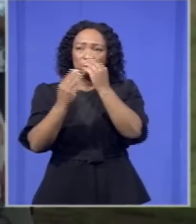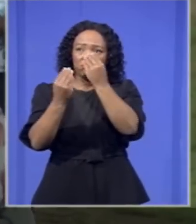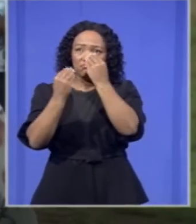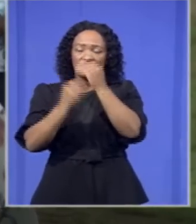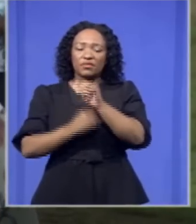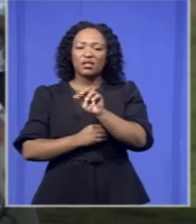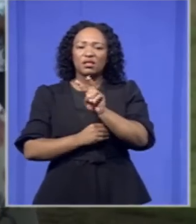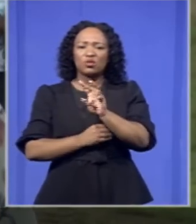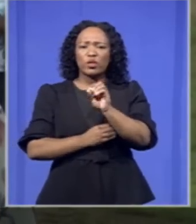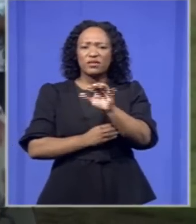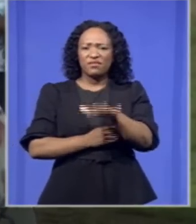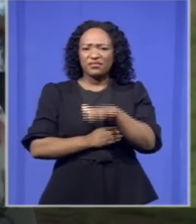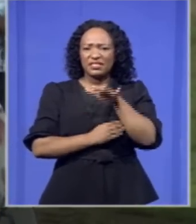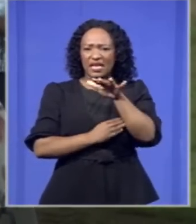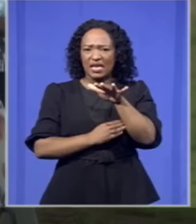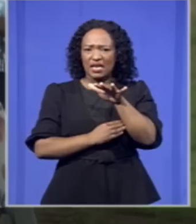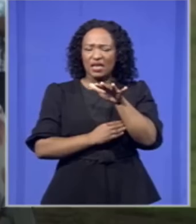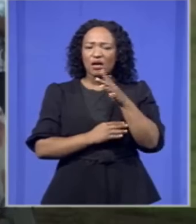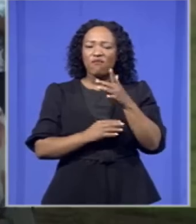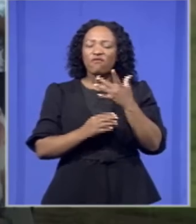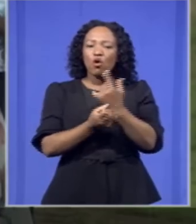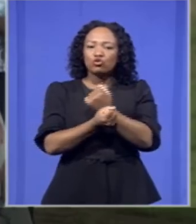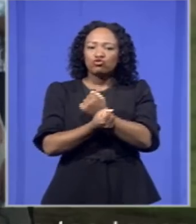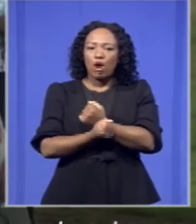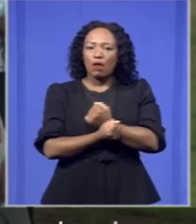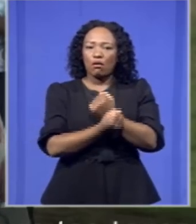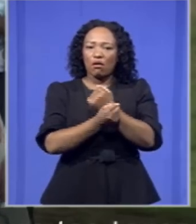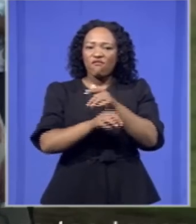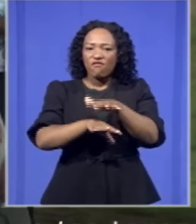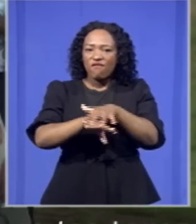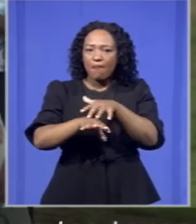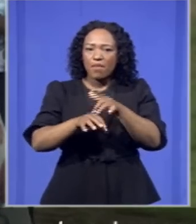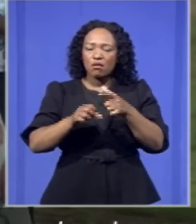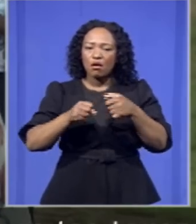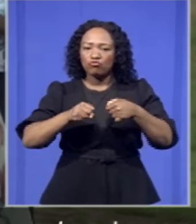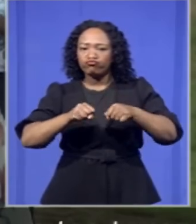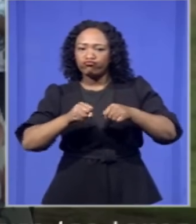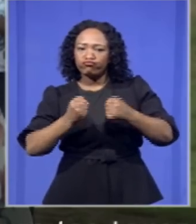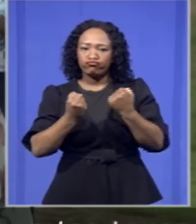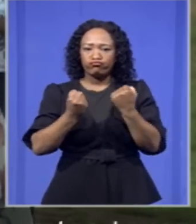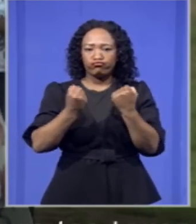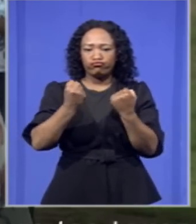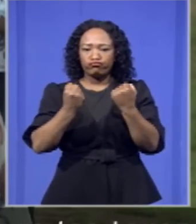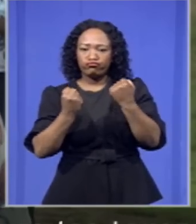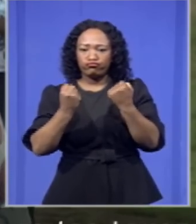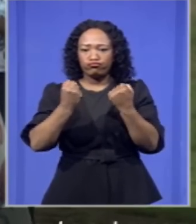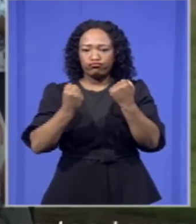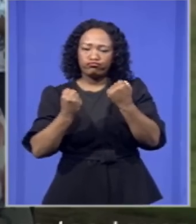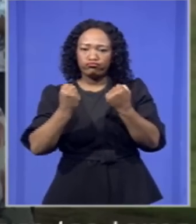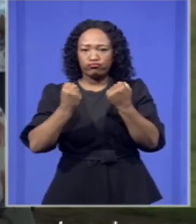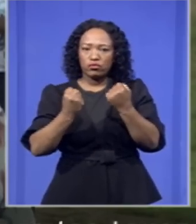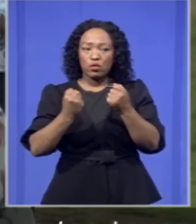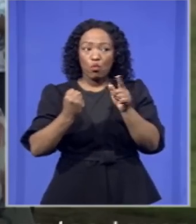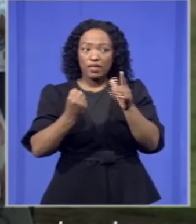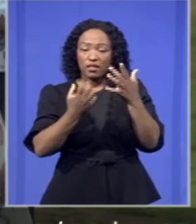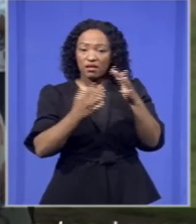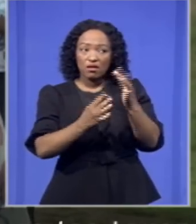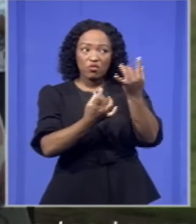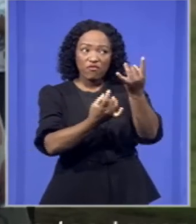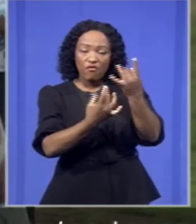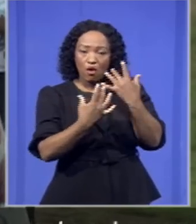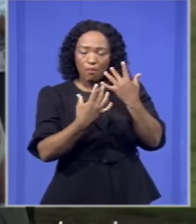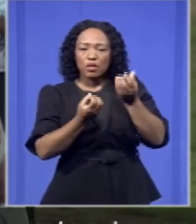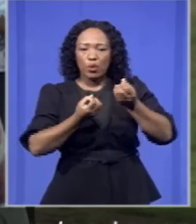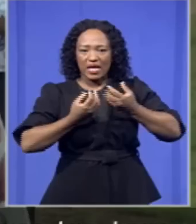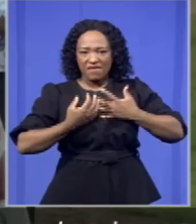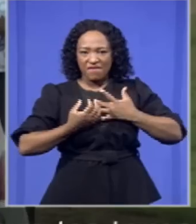ke kreya training ya trekere gore di trekere tse ba re ruta gore di trekere ba tlo re fa di trekere re kgone go ithusa re